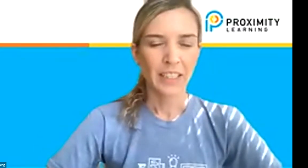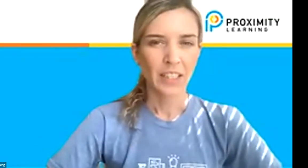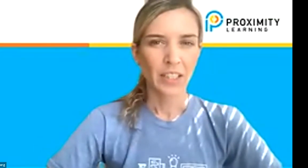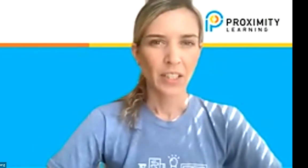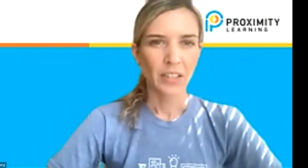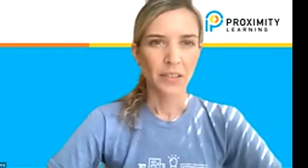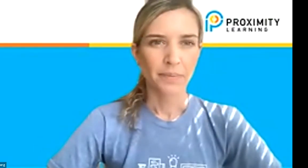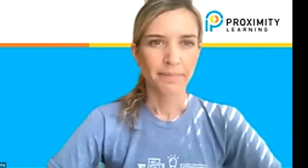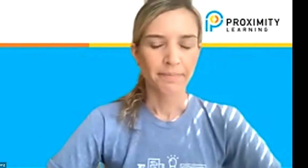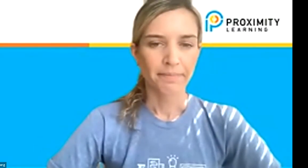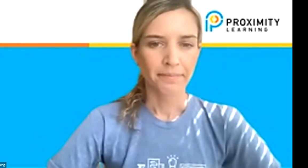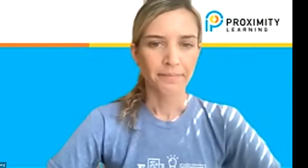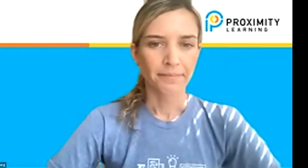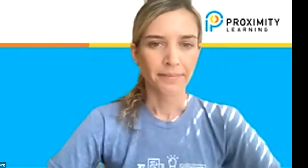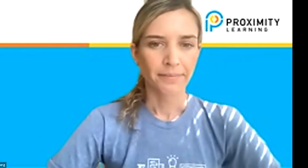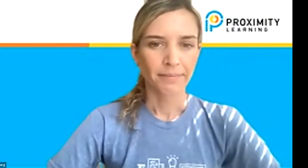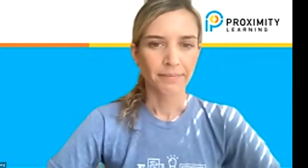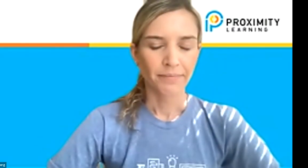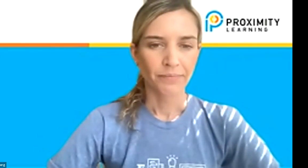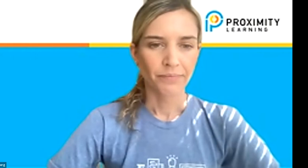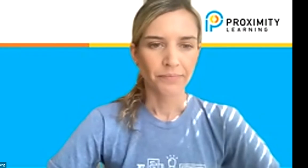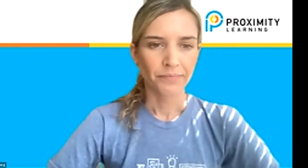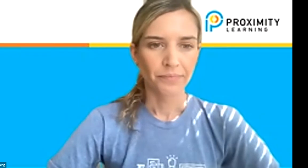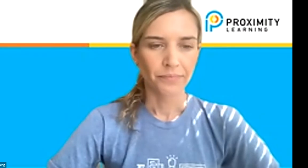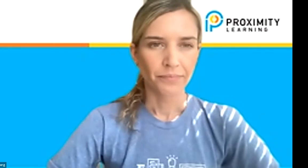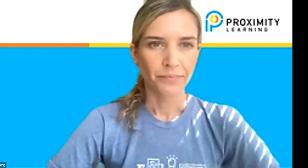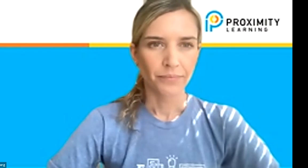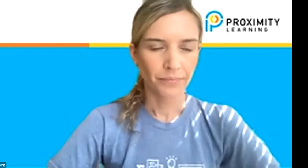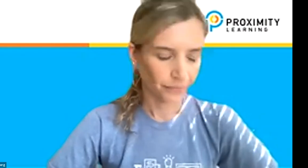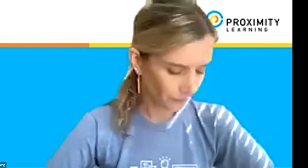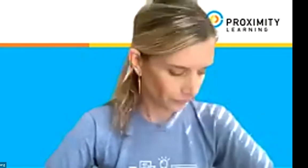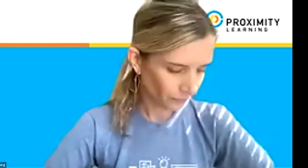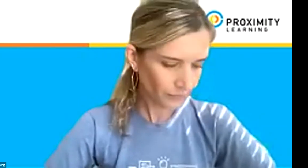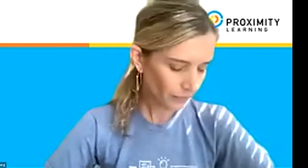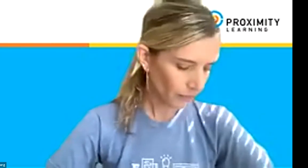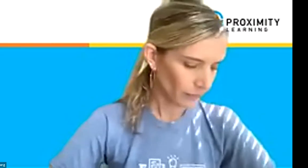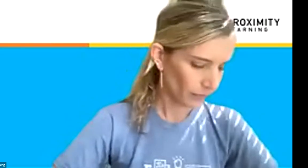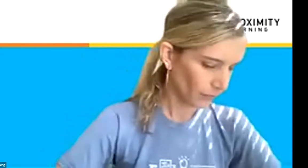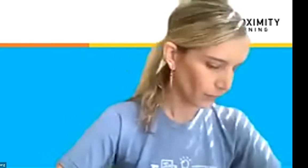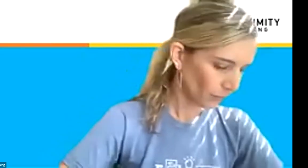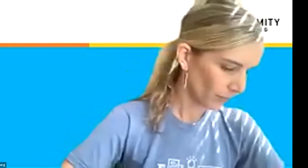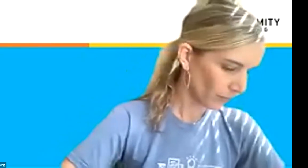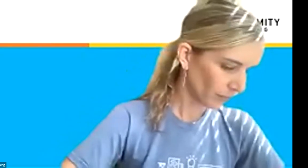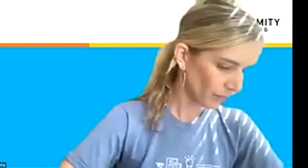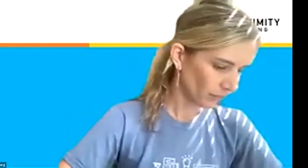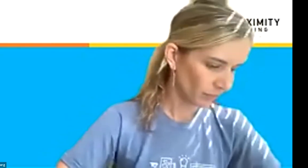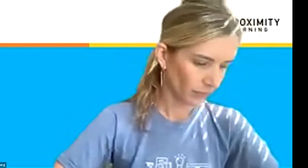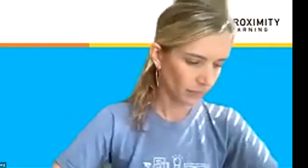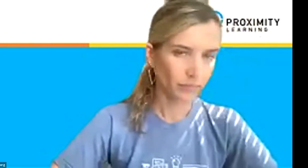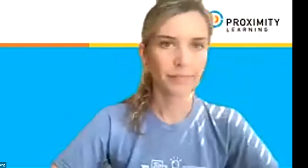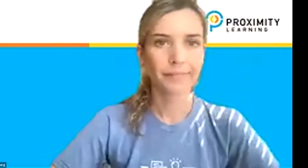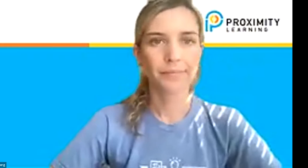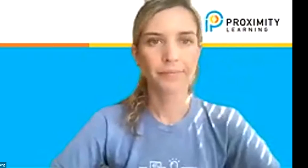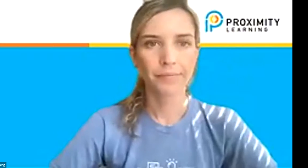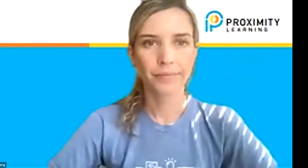should be able to access everything. All of the presentations will be in ProxU and you will have access to